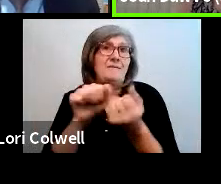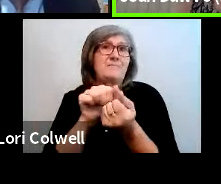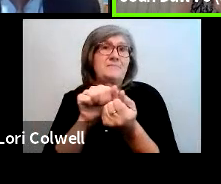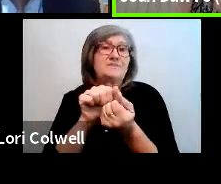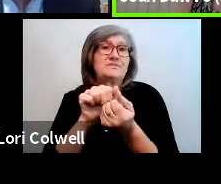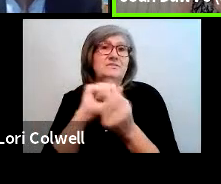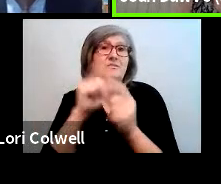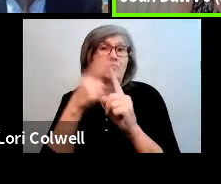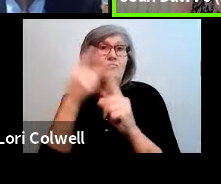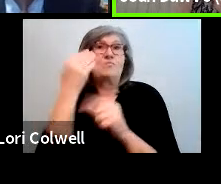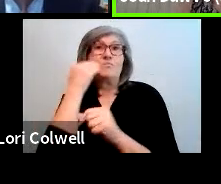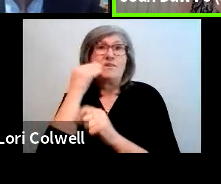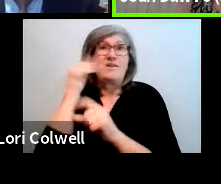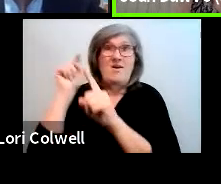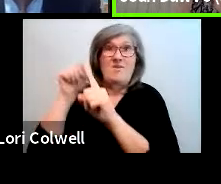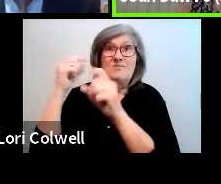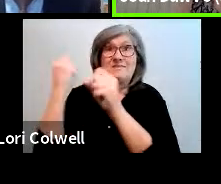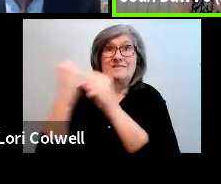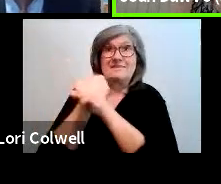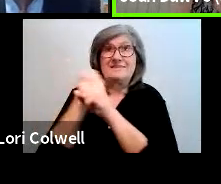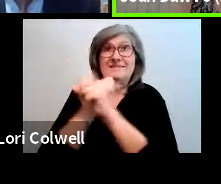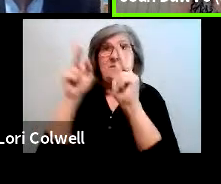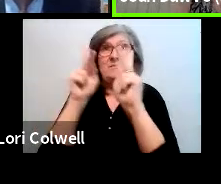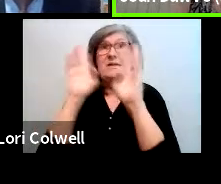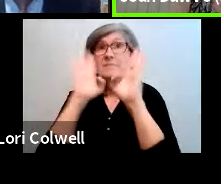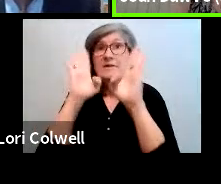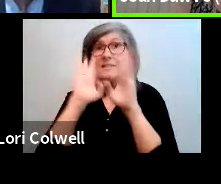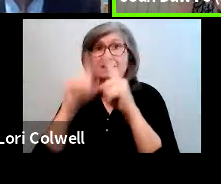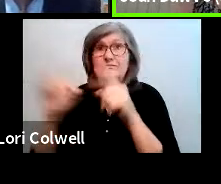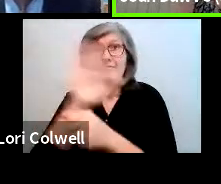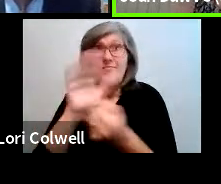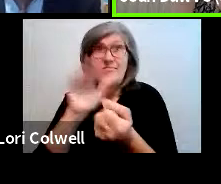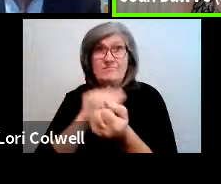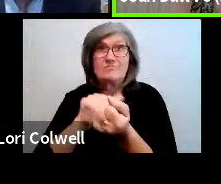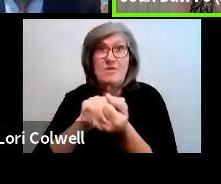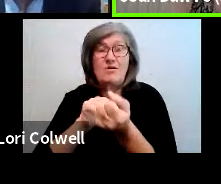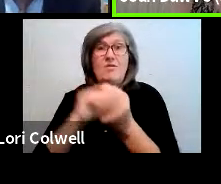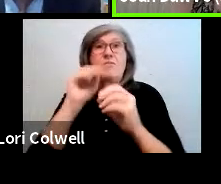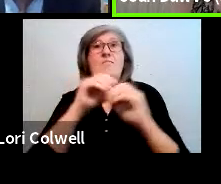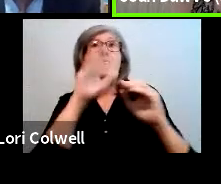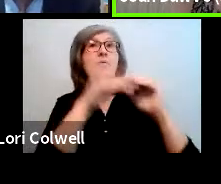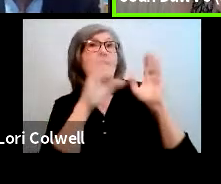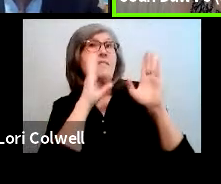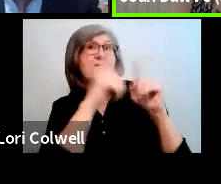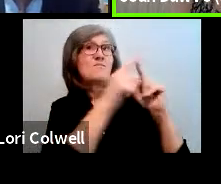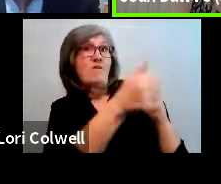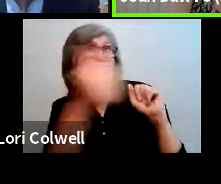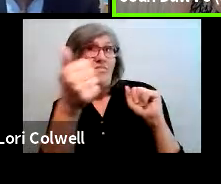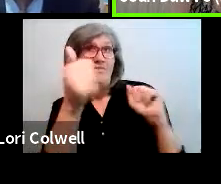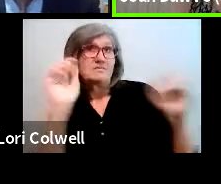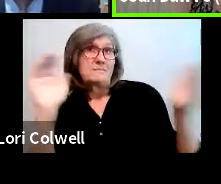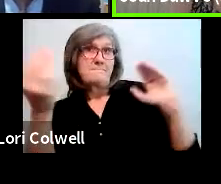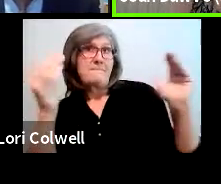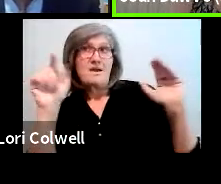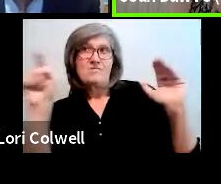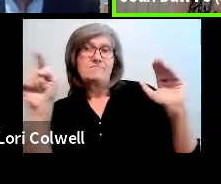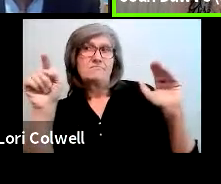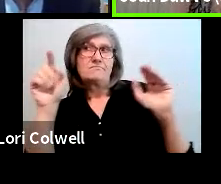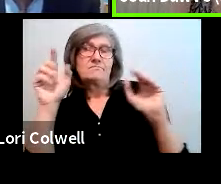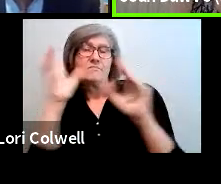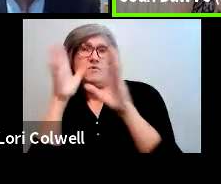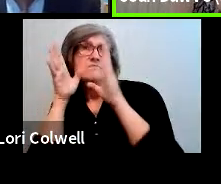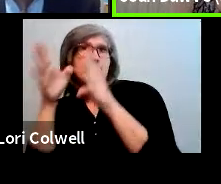know statistically that people listen to their doctors more than they listen to anybody else. So if what they're hearing from